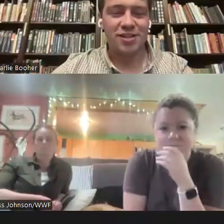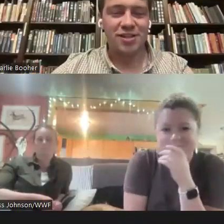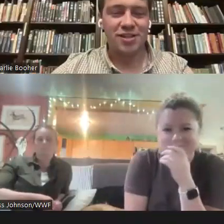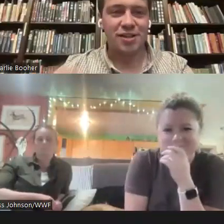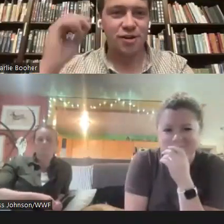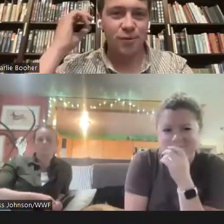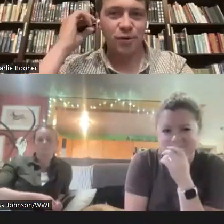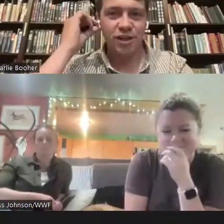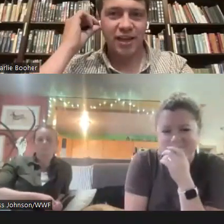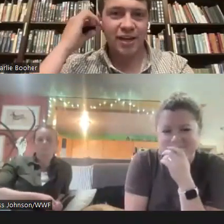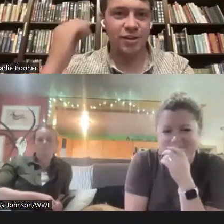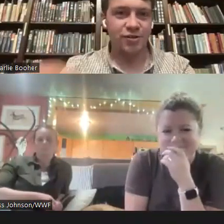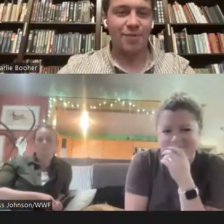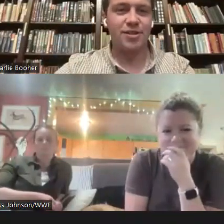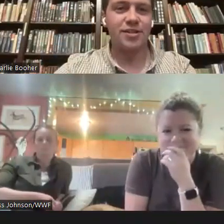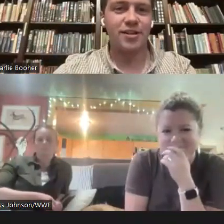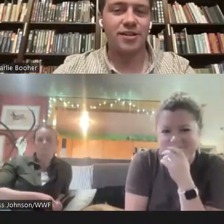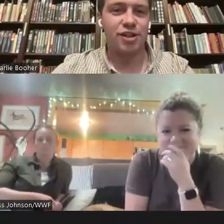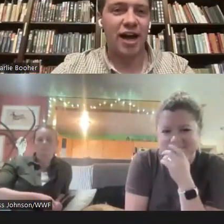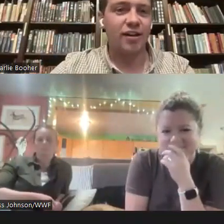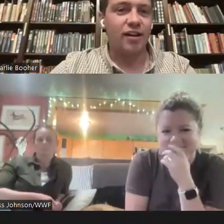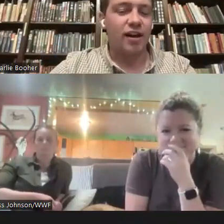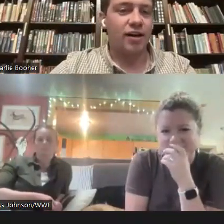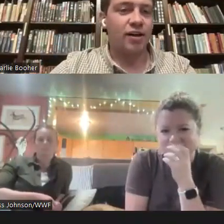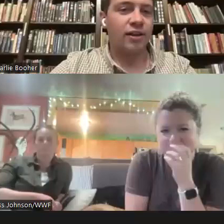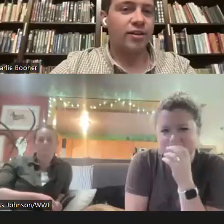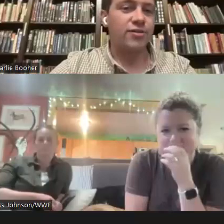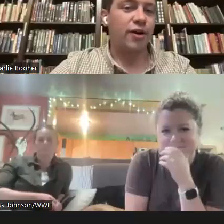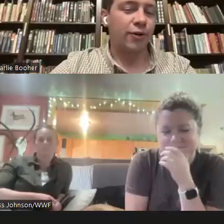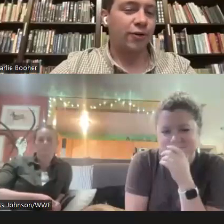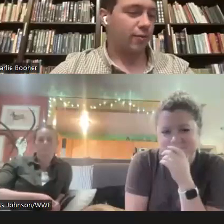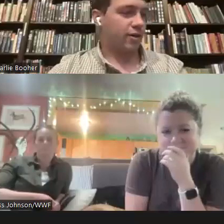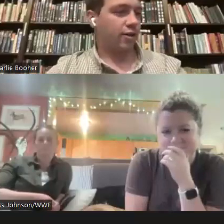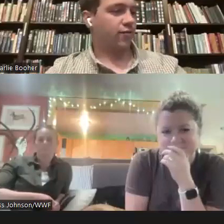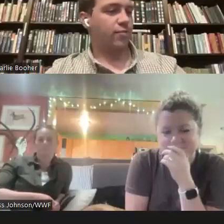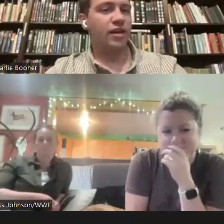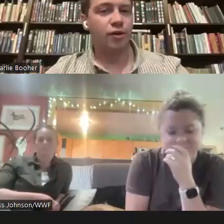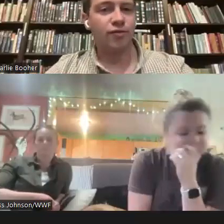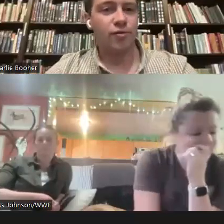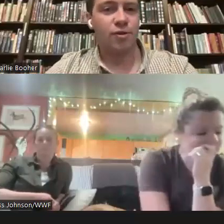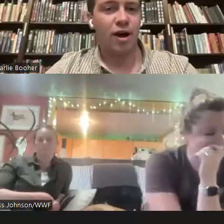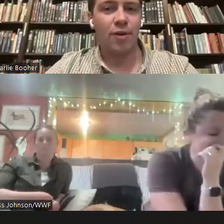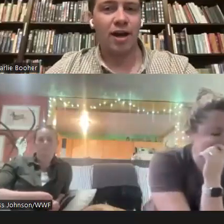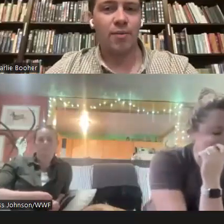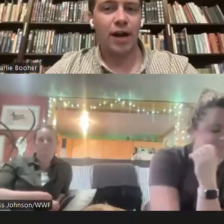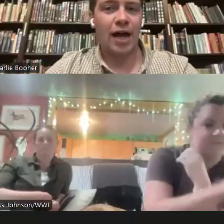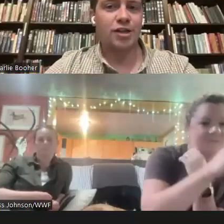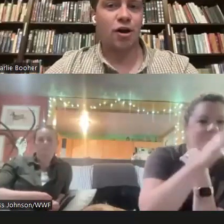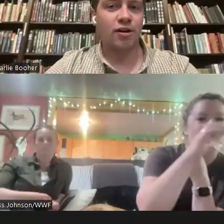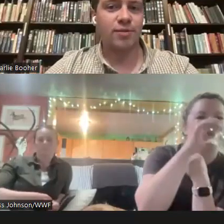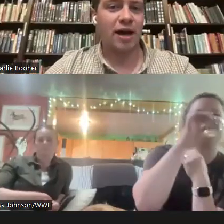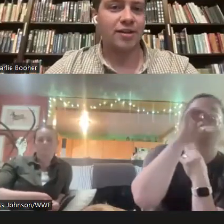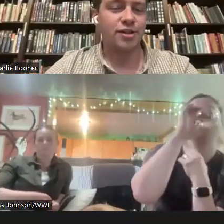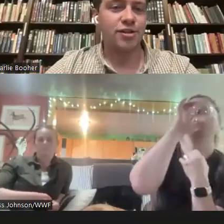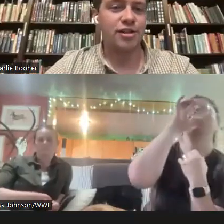Thanks, Jess. I so appreciate that. And I just dropped in the chat a link to an article I put together for the Meat Eater folks a while back about how